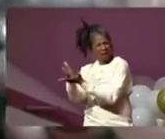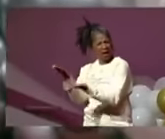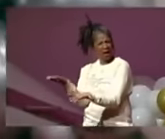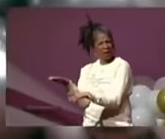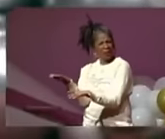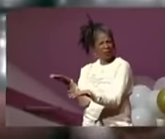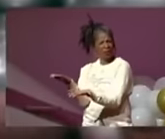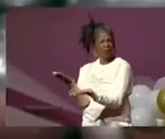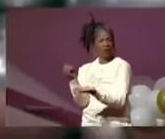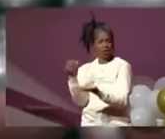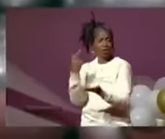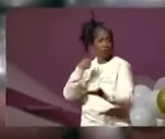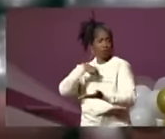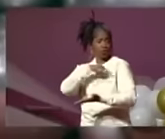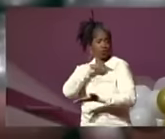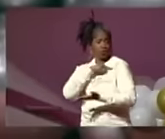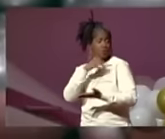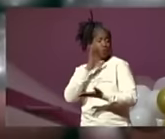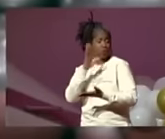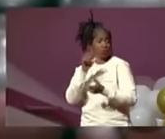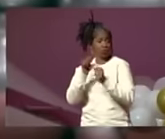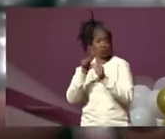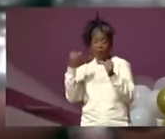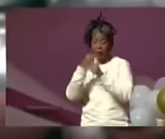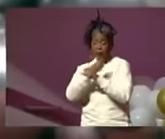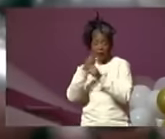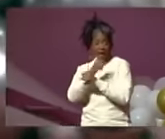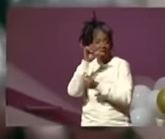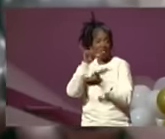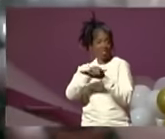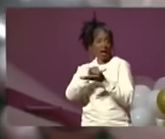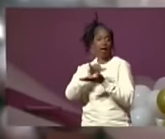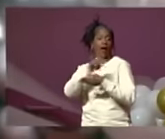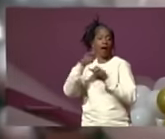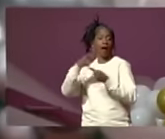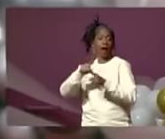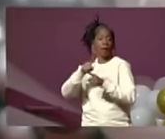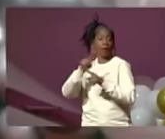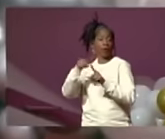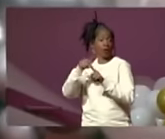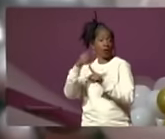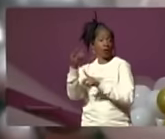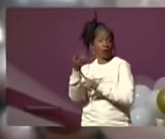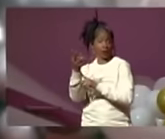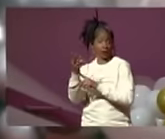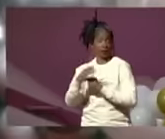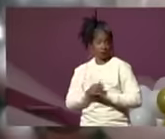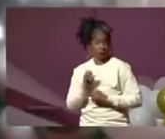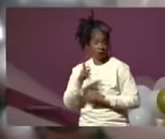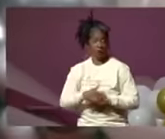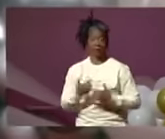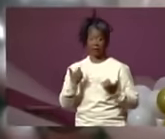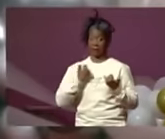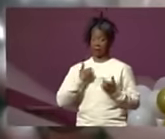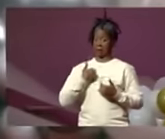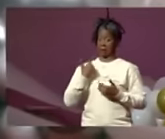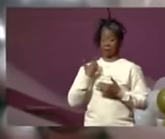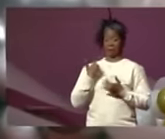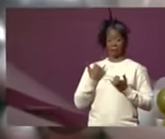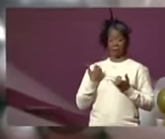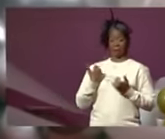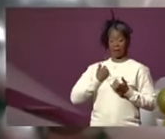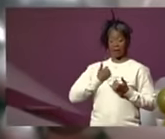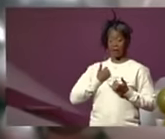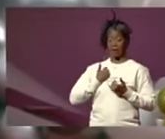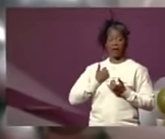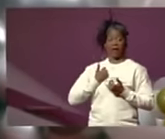our community. So please keep us in prayer. I'm going to do everything I can to call a